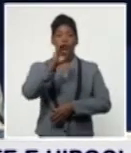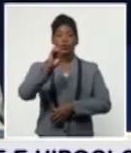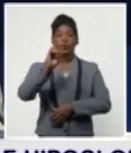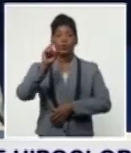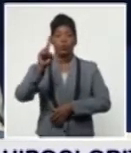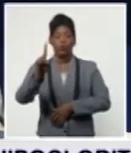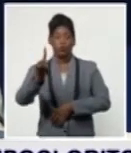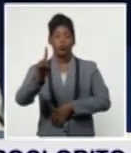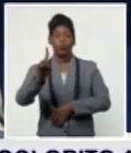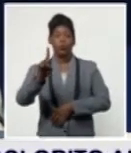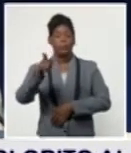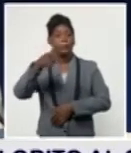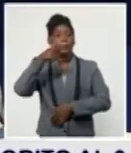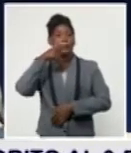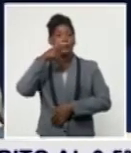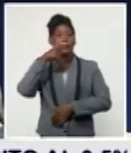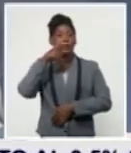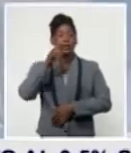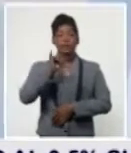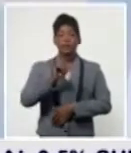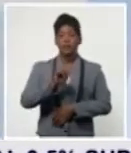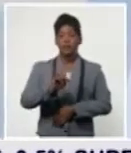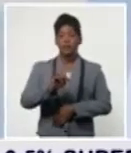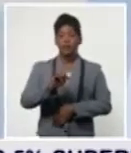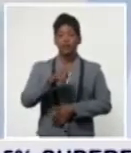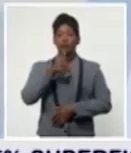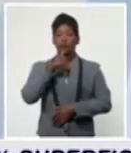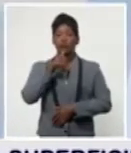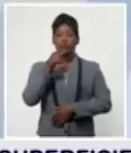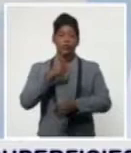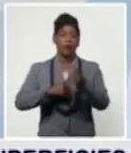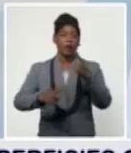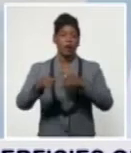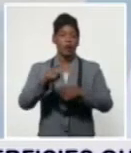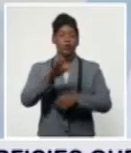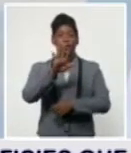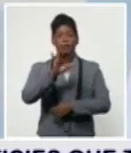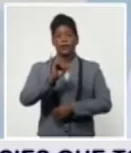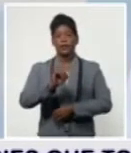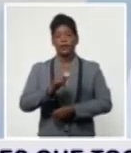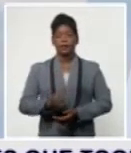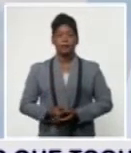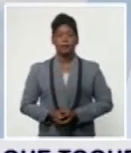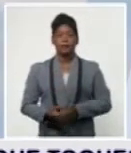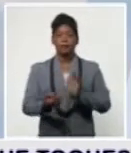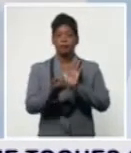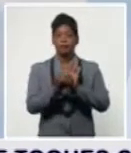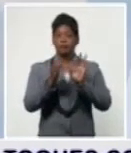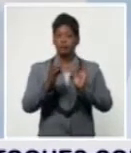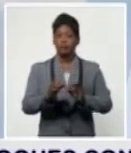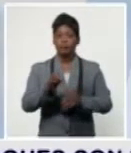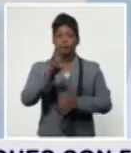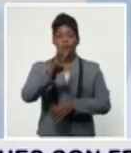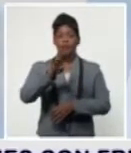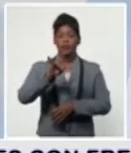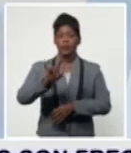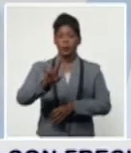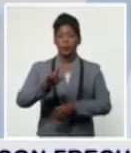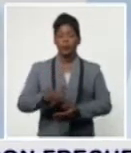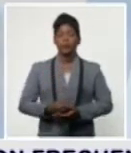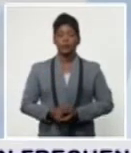101 patients remain admitted, 6 in surveillance, 56 are suspects, and